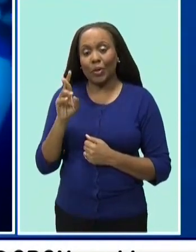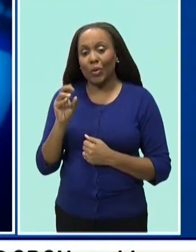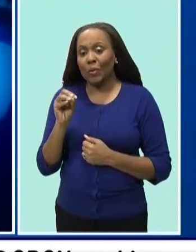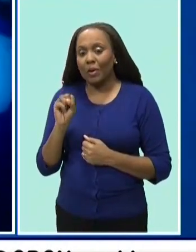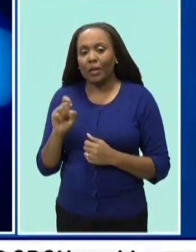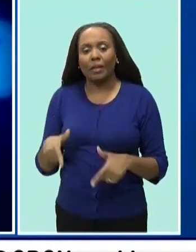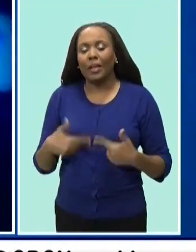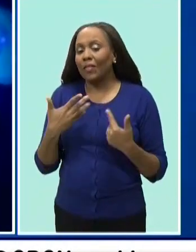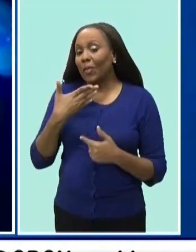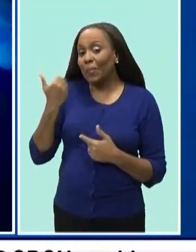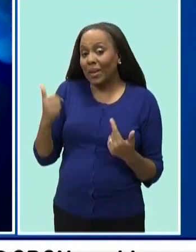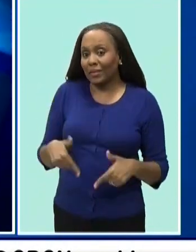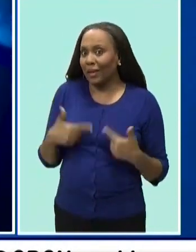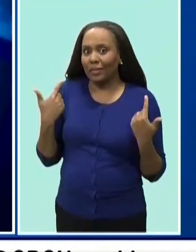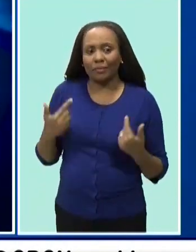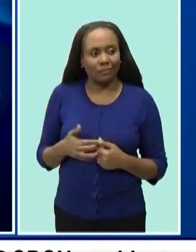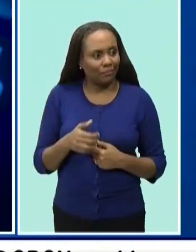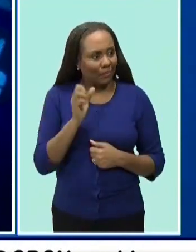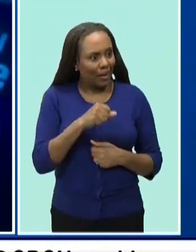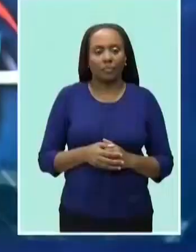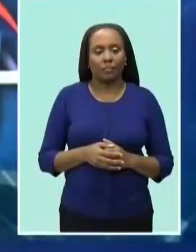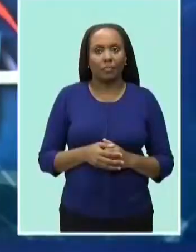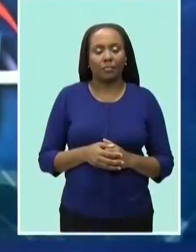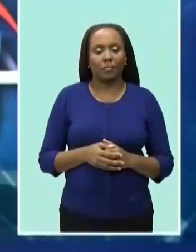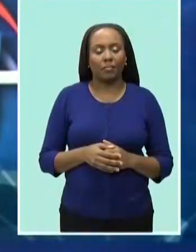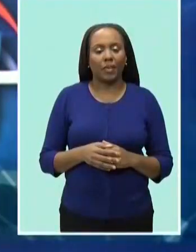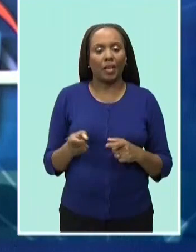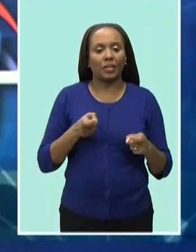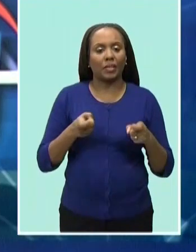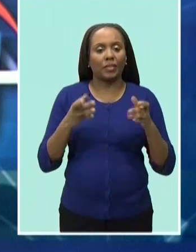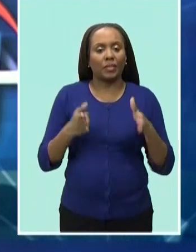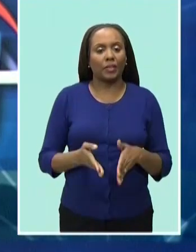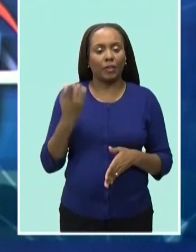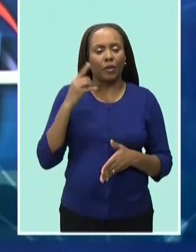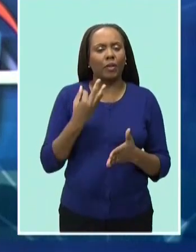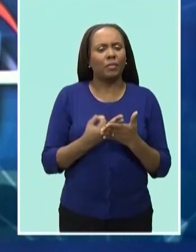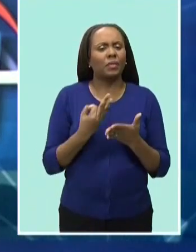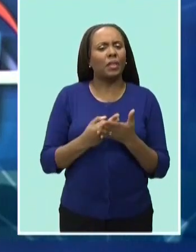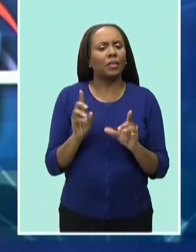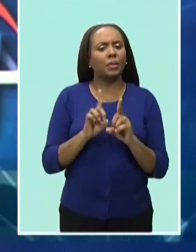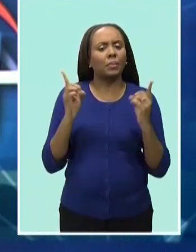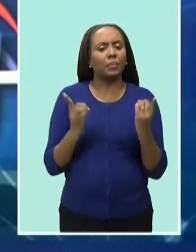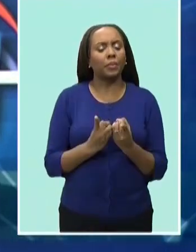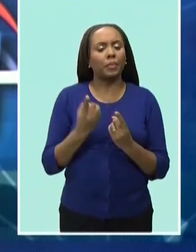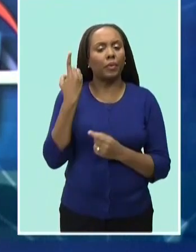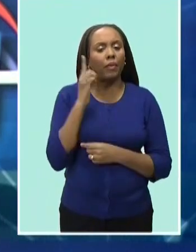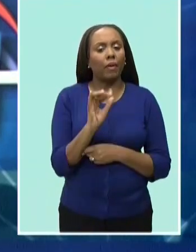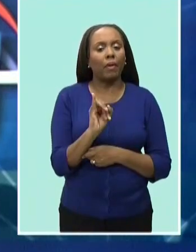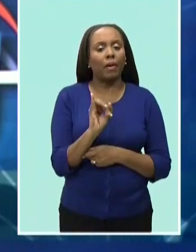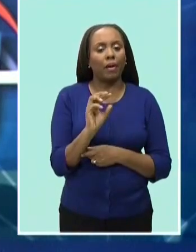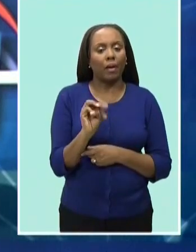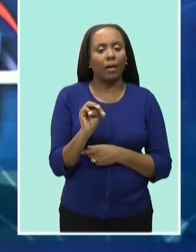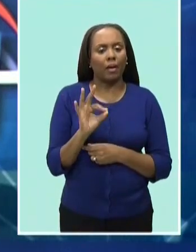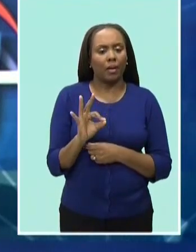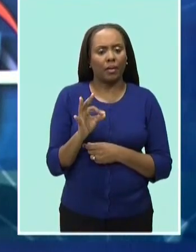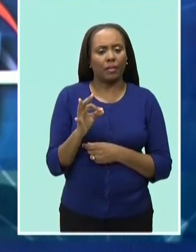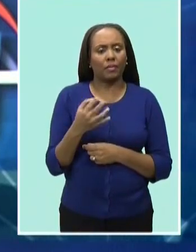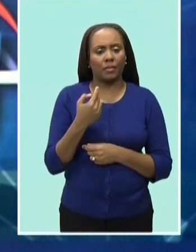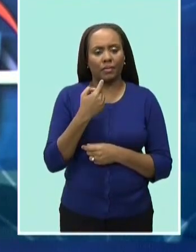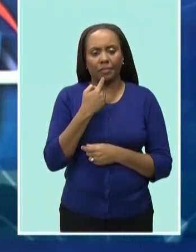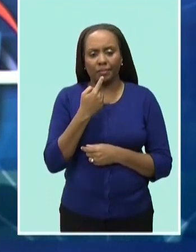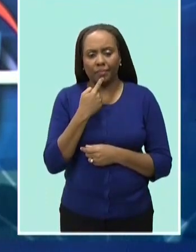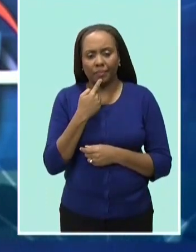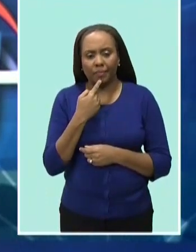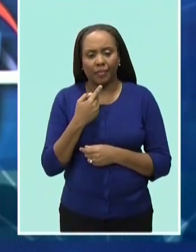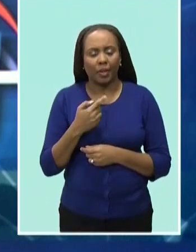clearly. Clearly, a young boy. Director of the Fiscal Affairs Department of the International Monetary Fund, Vitor Gaspar,